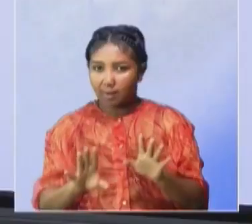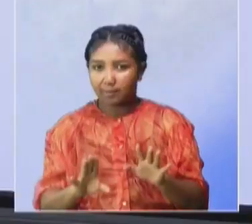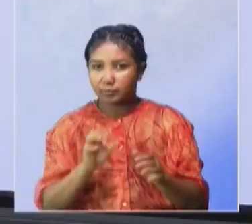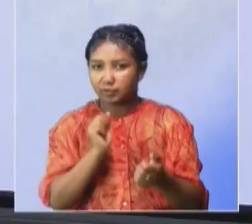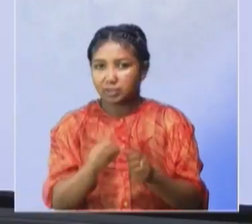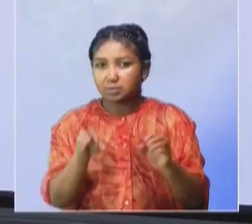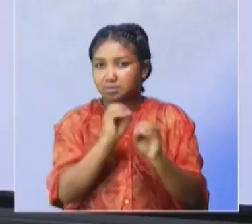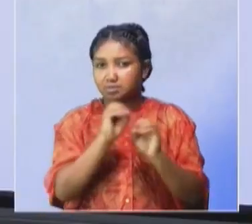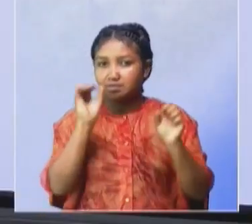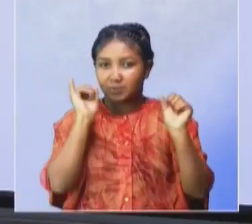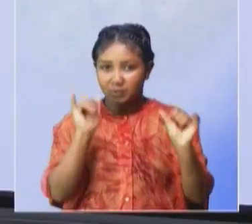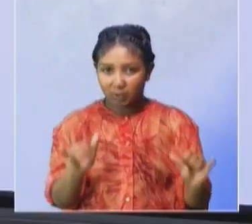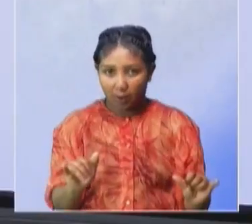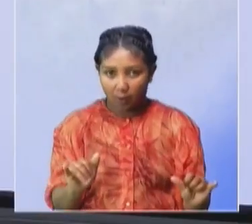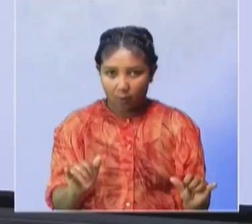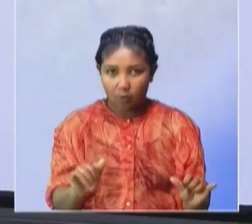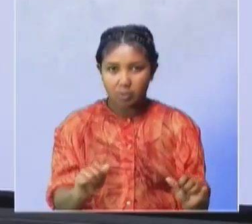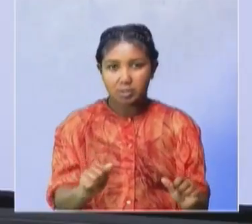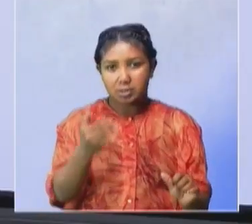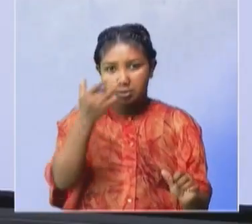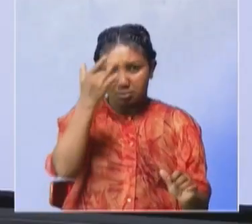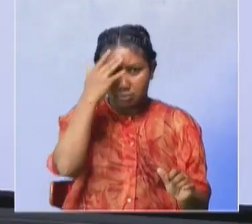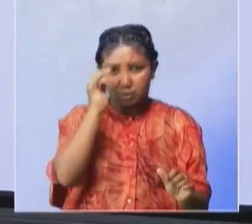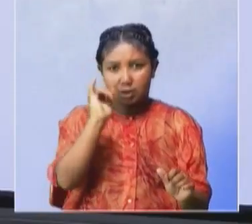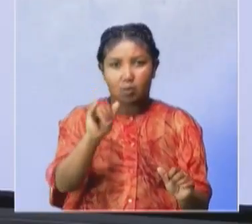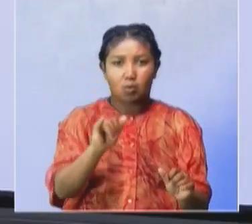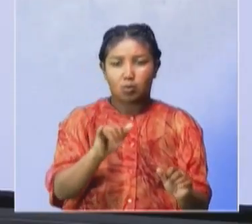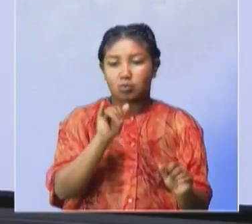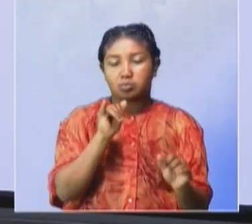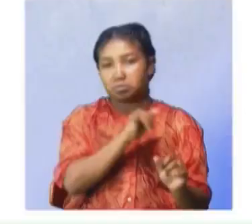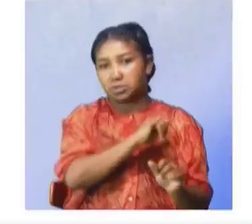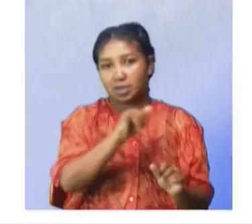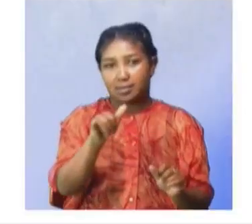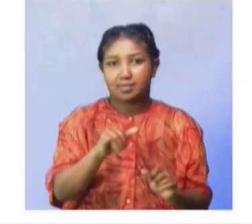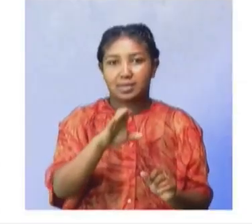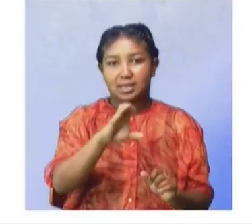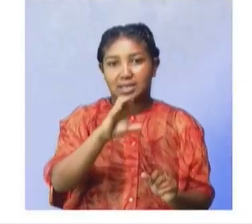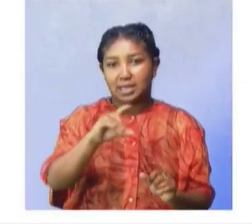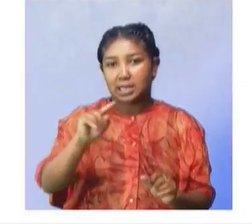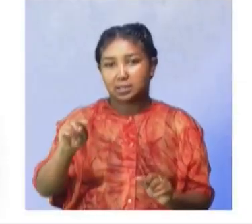not changing. So we can take easily cut. Cut